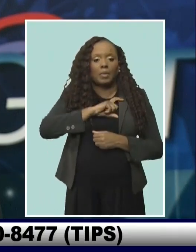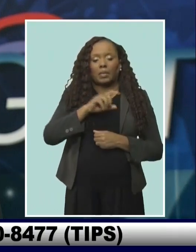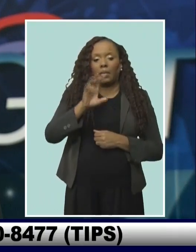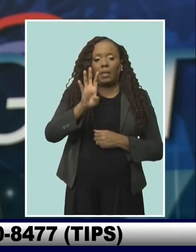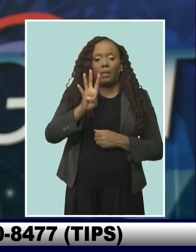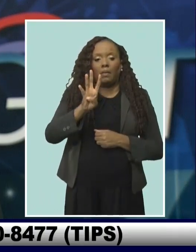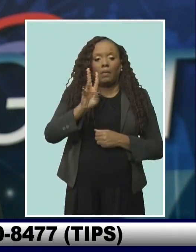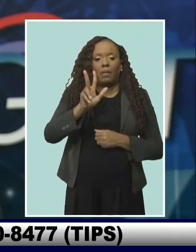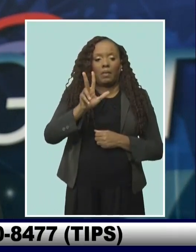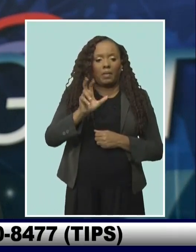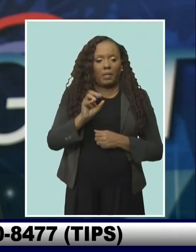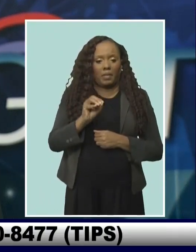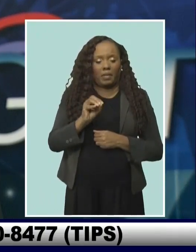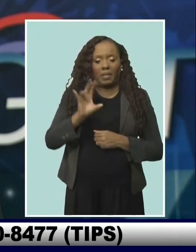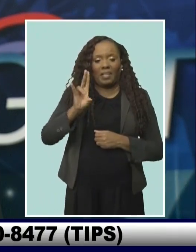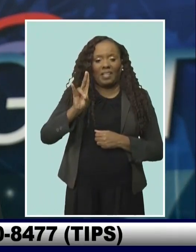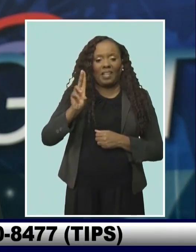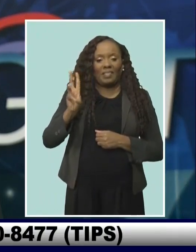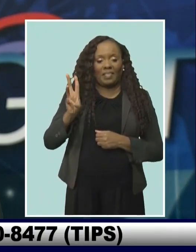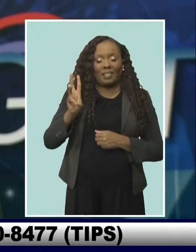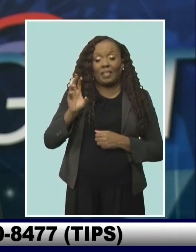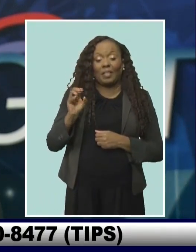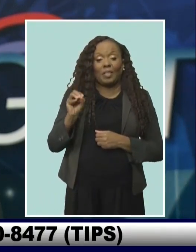Hastings Worthing Police Station at